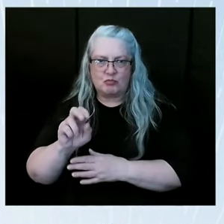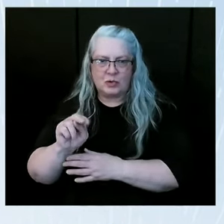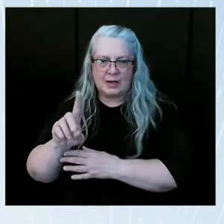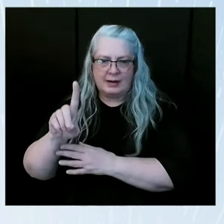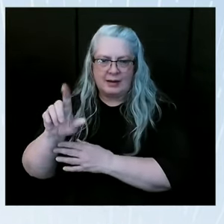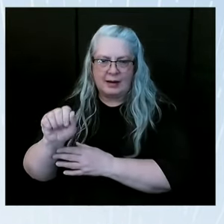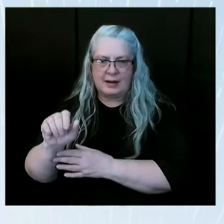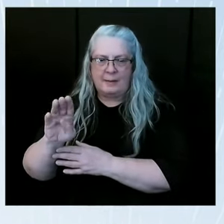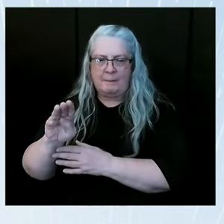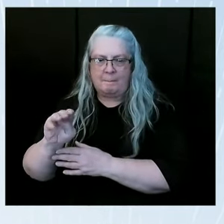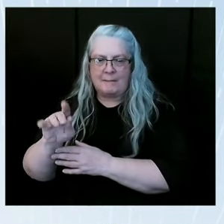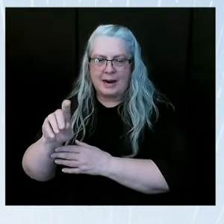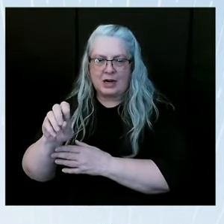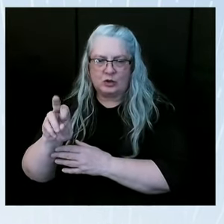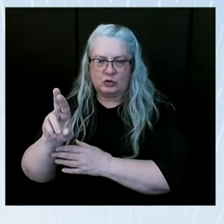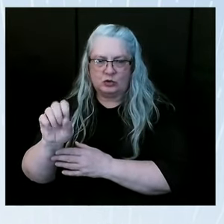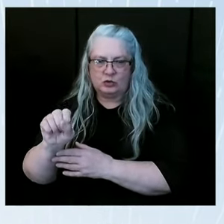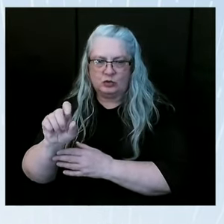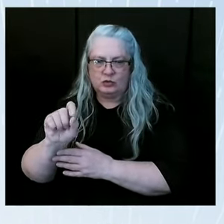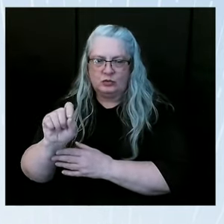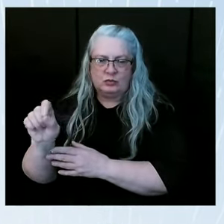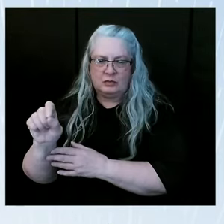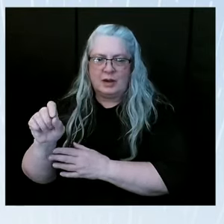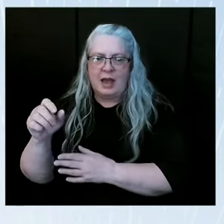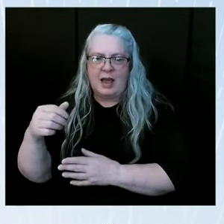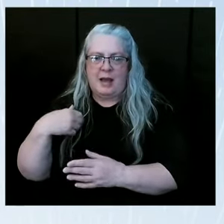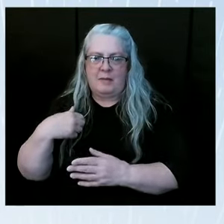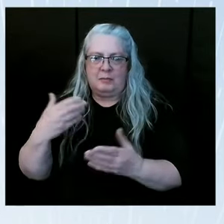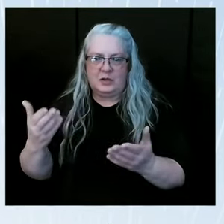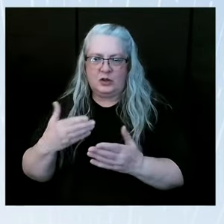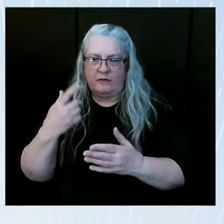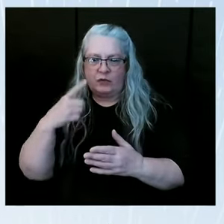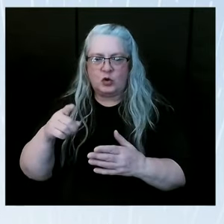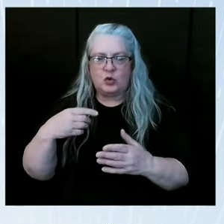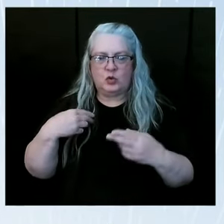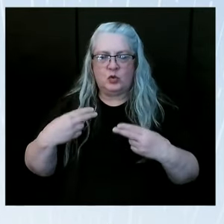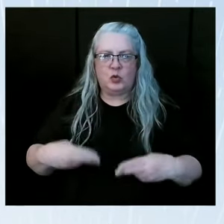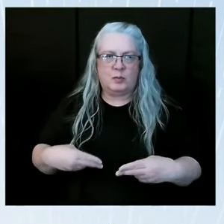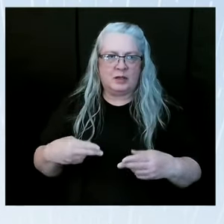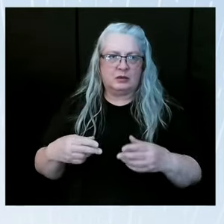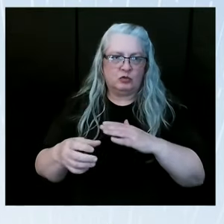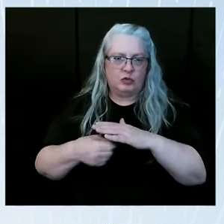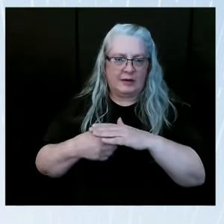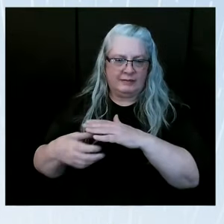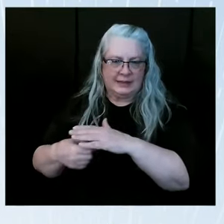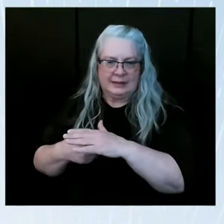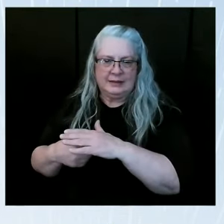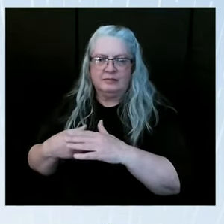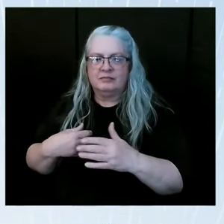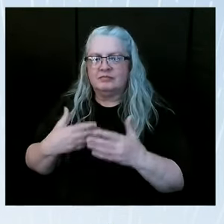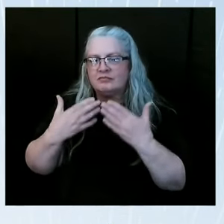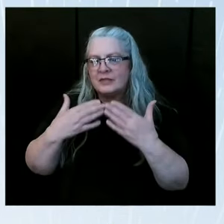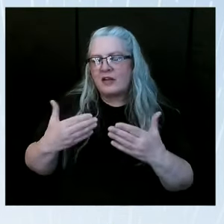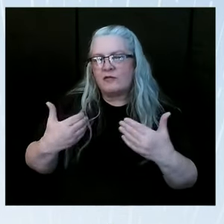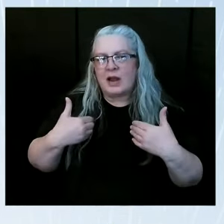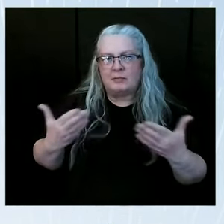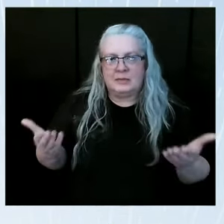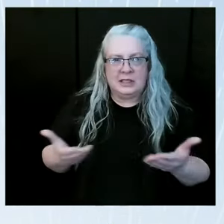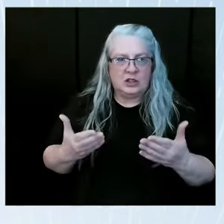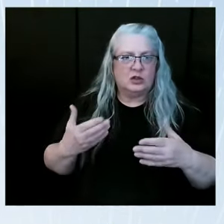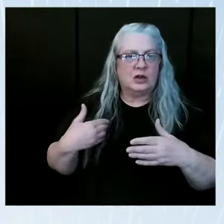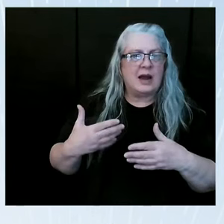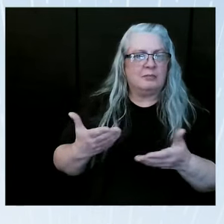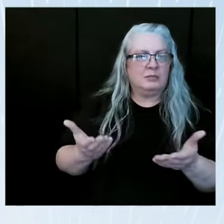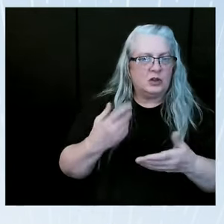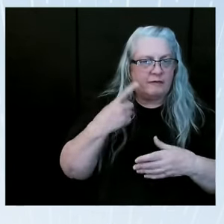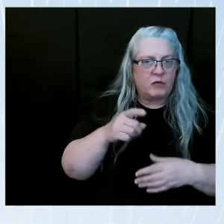Trafficking. Thank you for having me here today to speak on behalf of the Council. The Council is sincerely grateful to the White House and